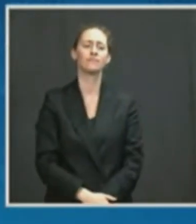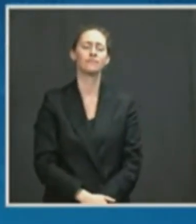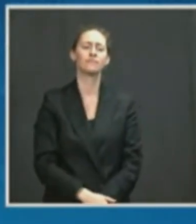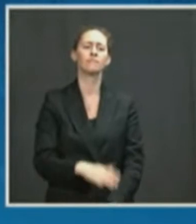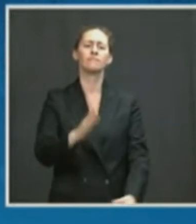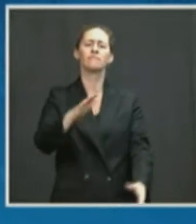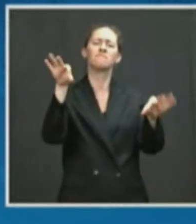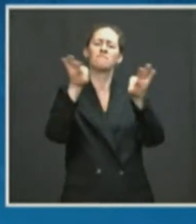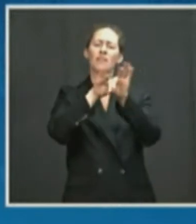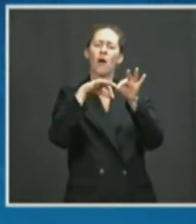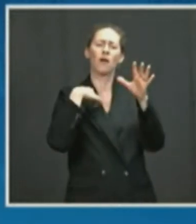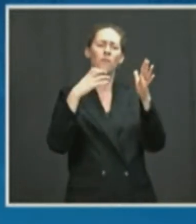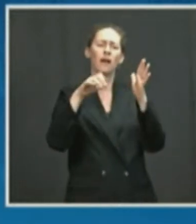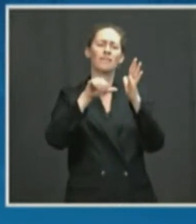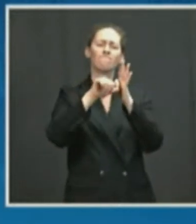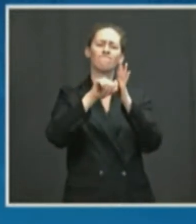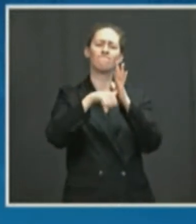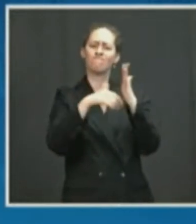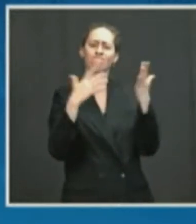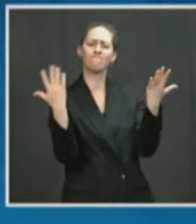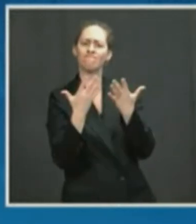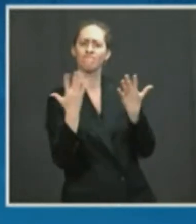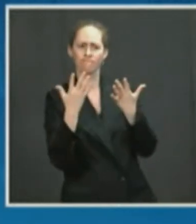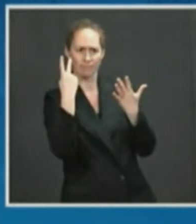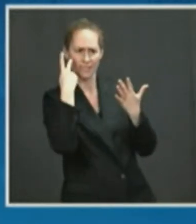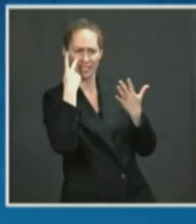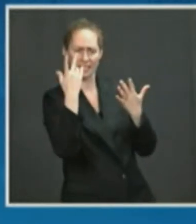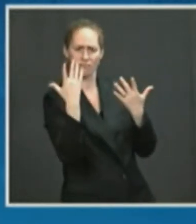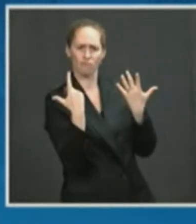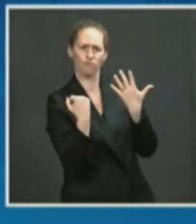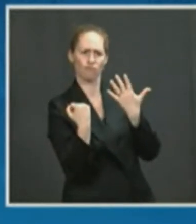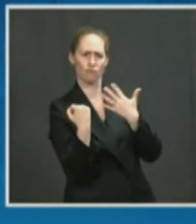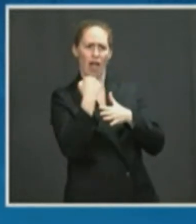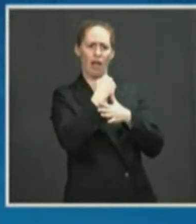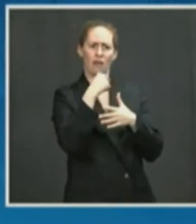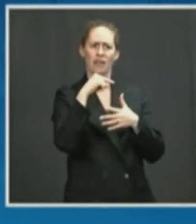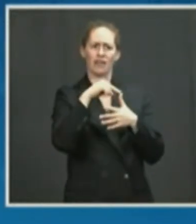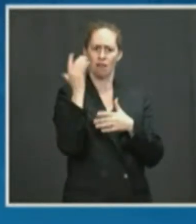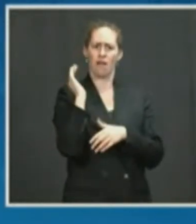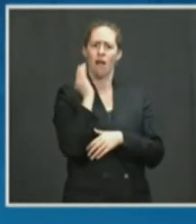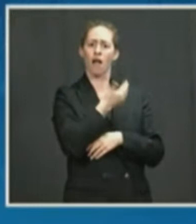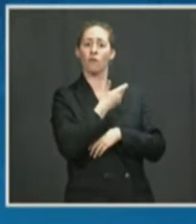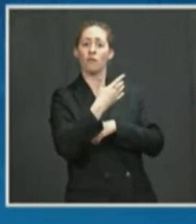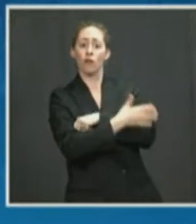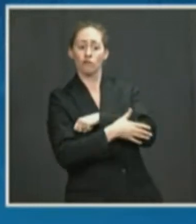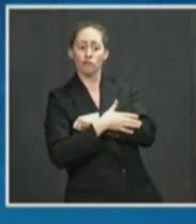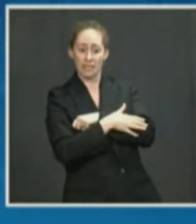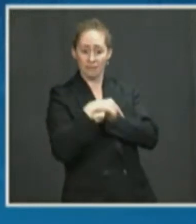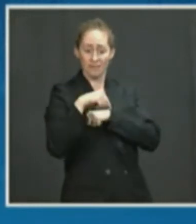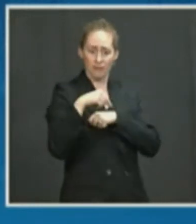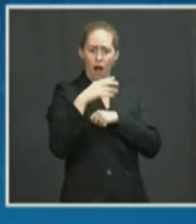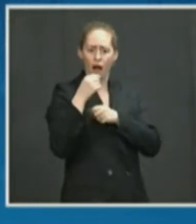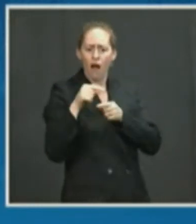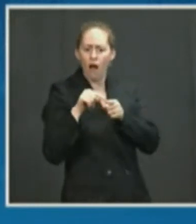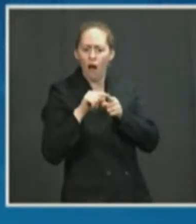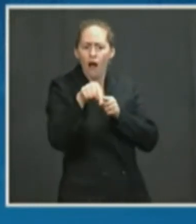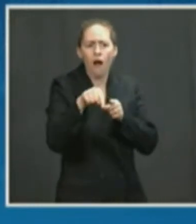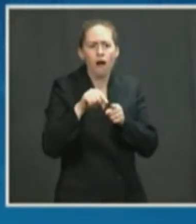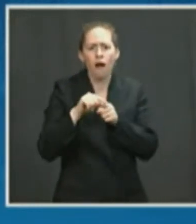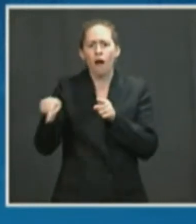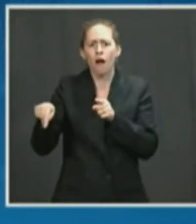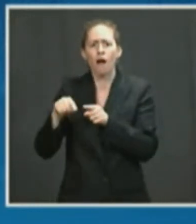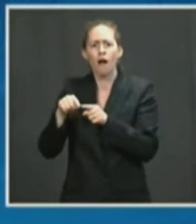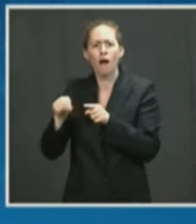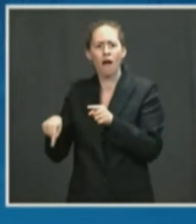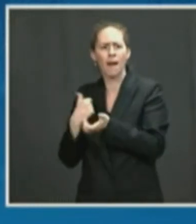out for and prioritizing the needs of one's neighbor. I am proud to report that the agreements between